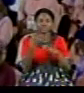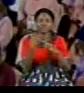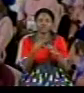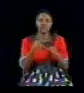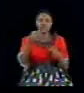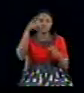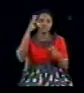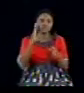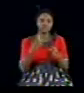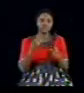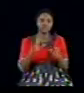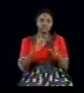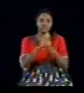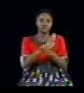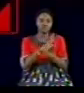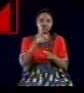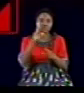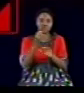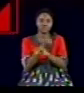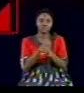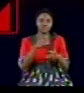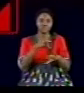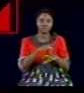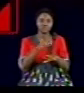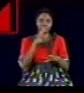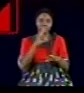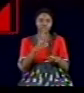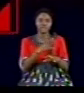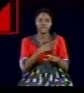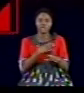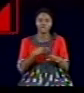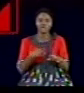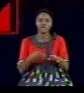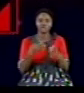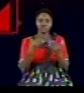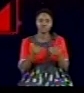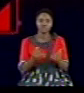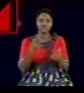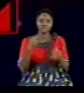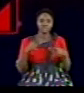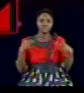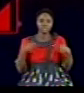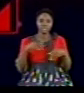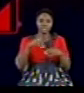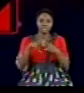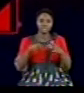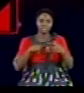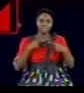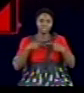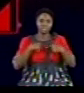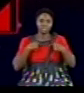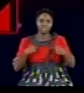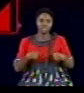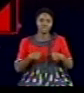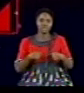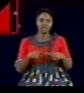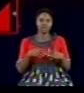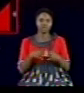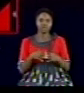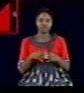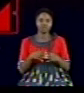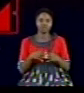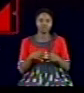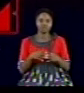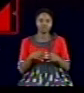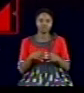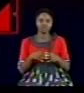redemption touched her, and now the pain in the heart She felt the place and the